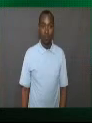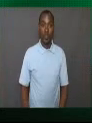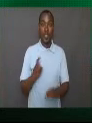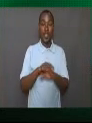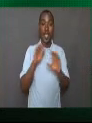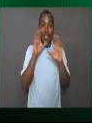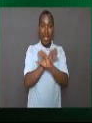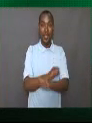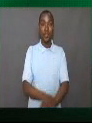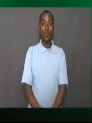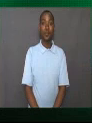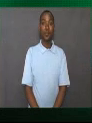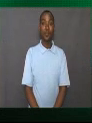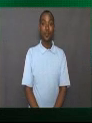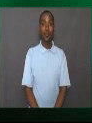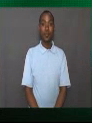Time's up.